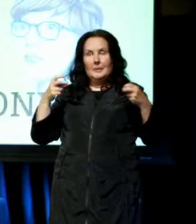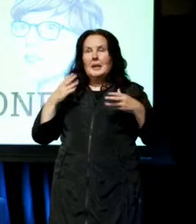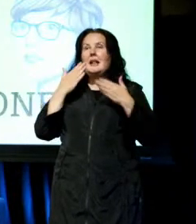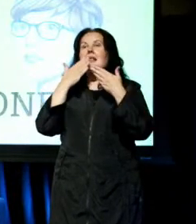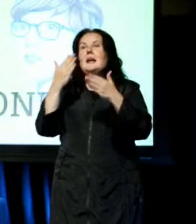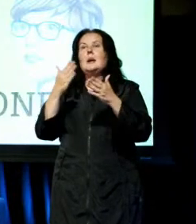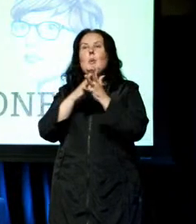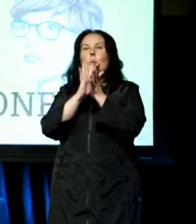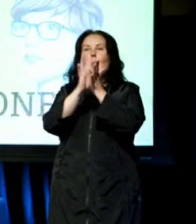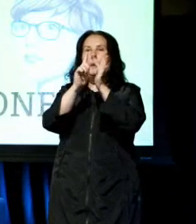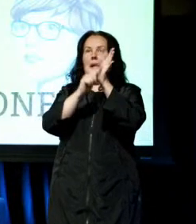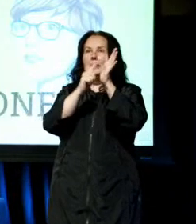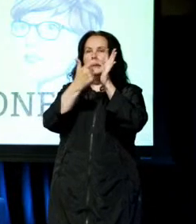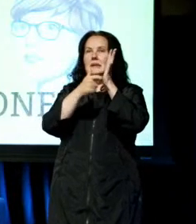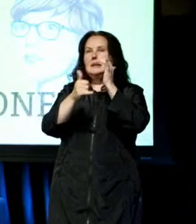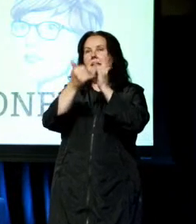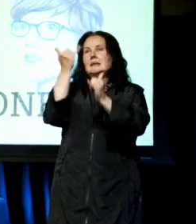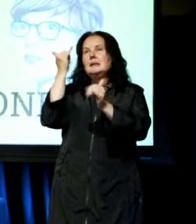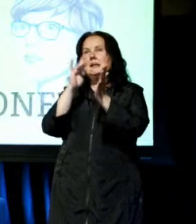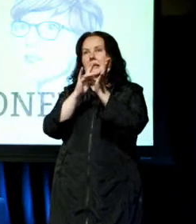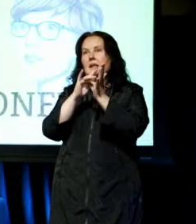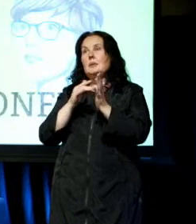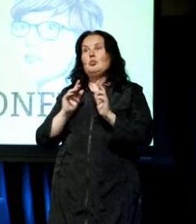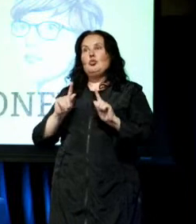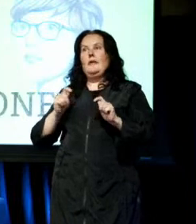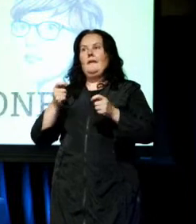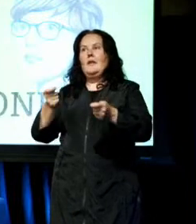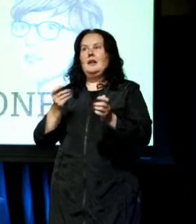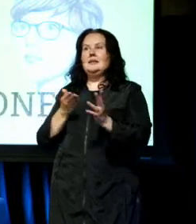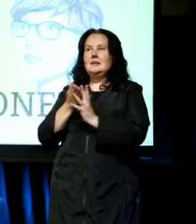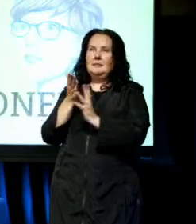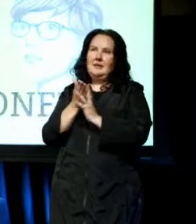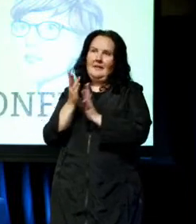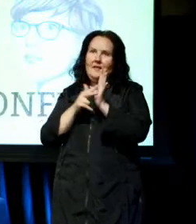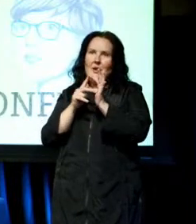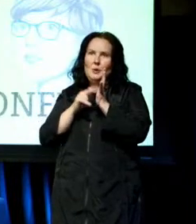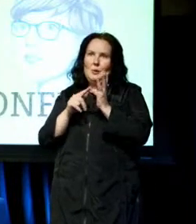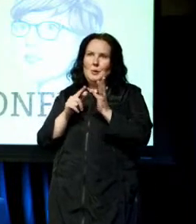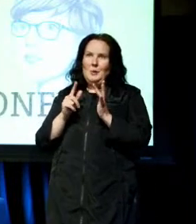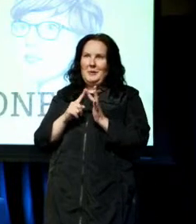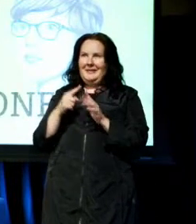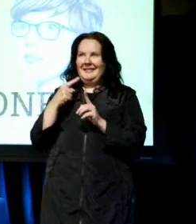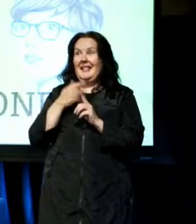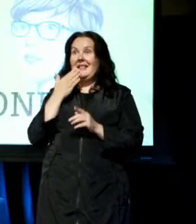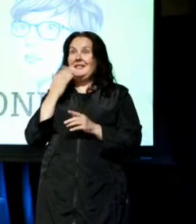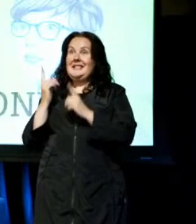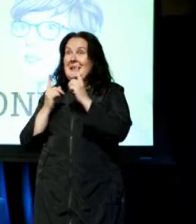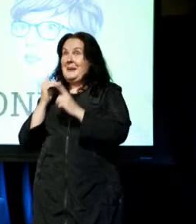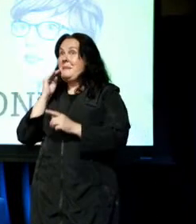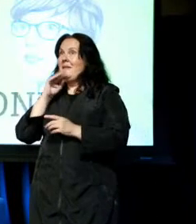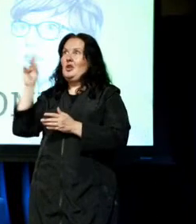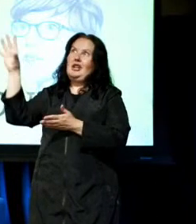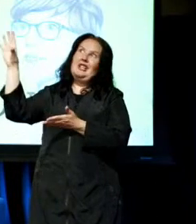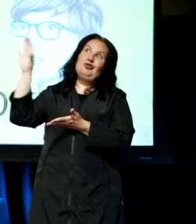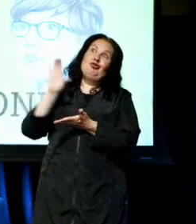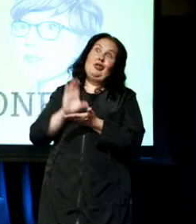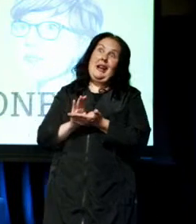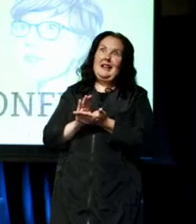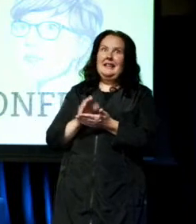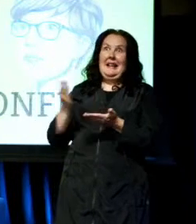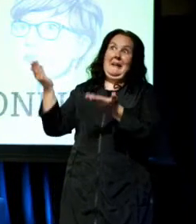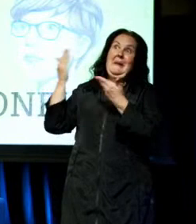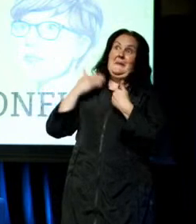an accessible venue. Thank you to the City of Melbourne for that arts grant. Oh, yeah. Give disabled people